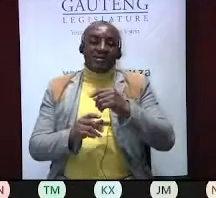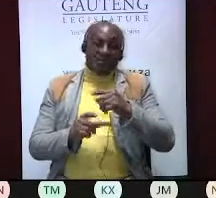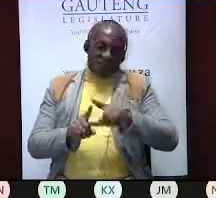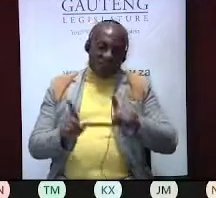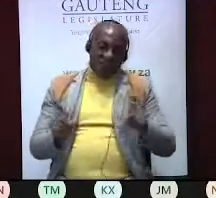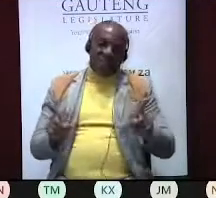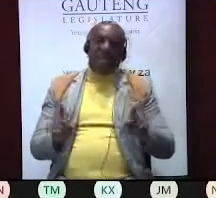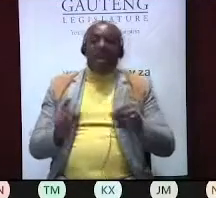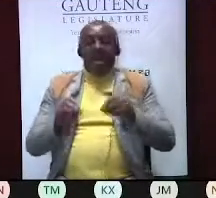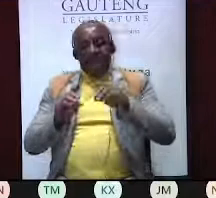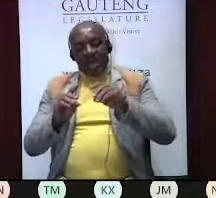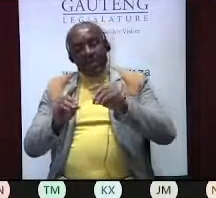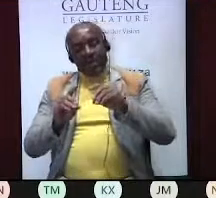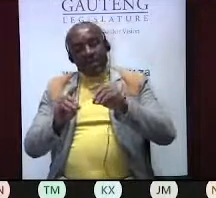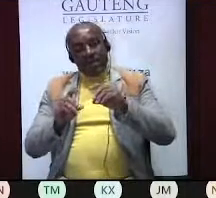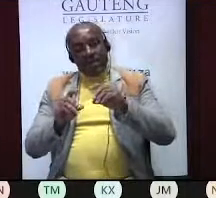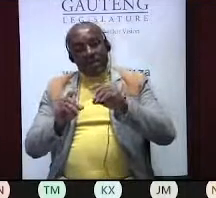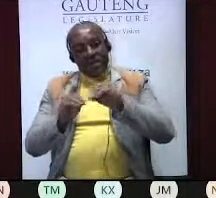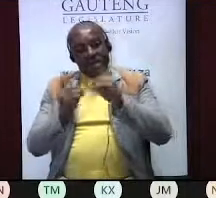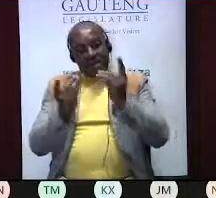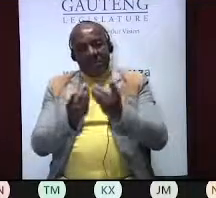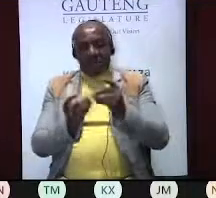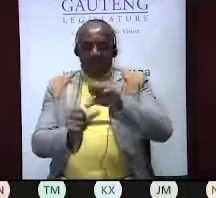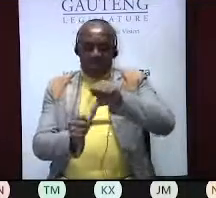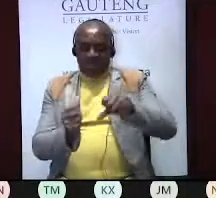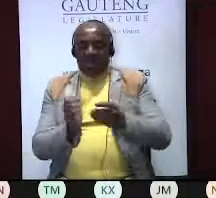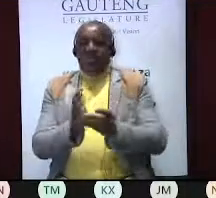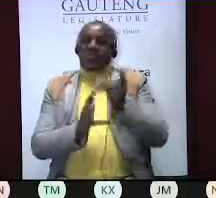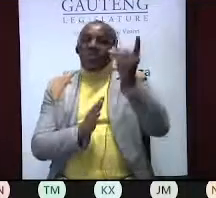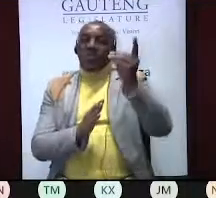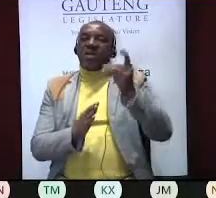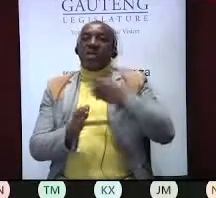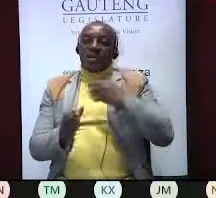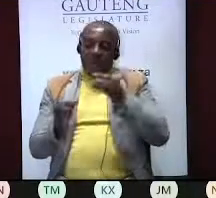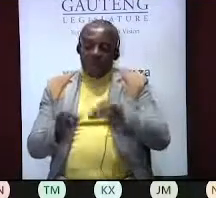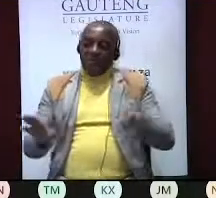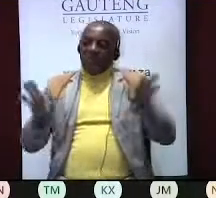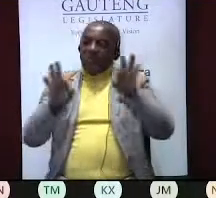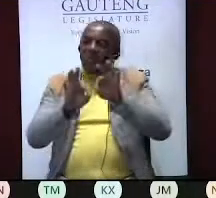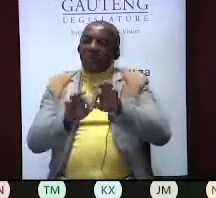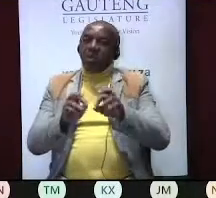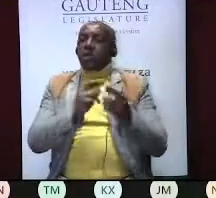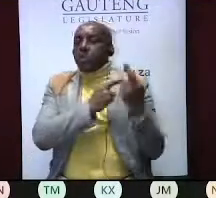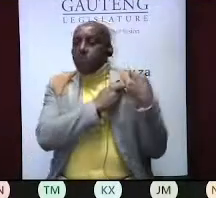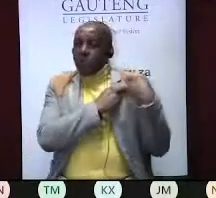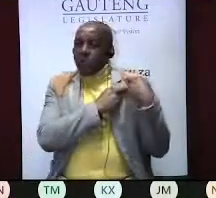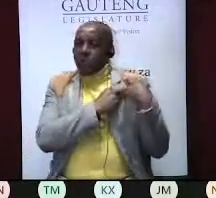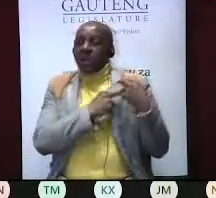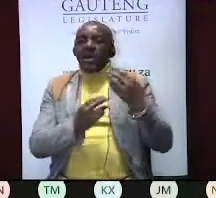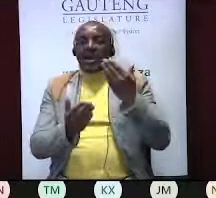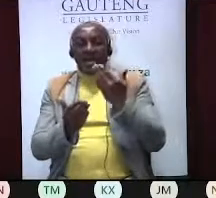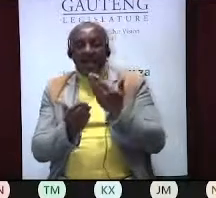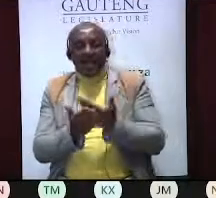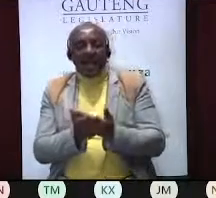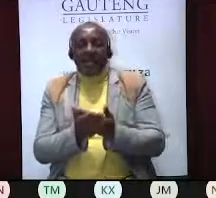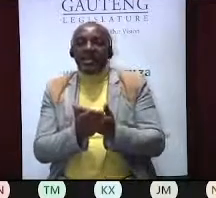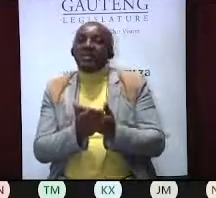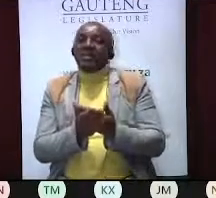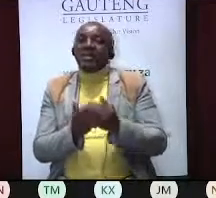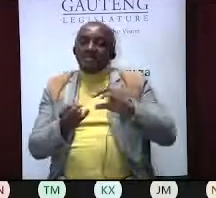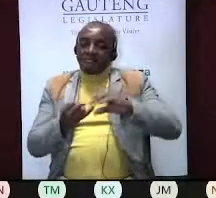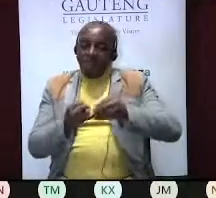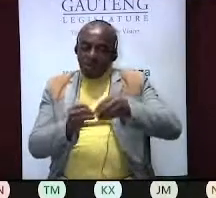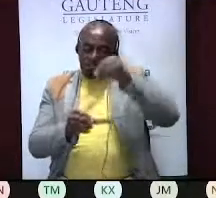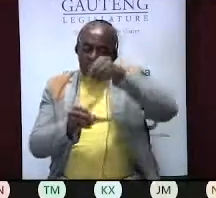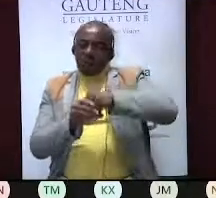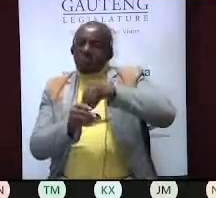So as the Department of Social Development, we value the role and contribution of a faith-based